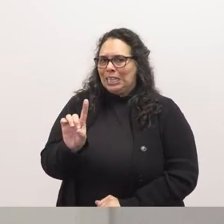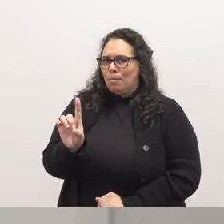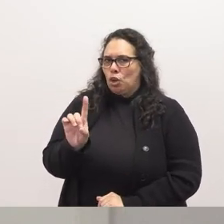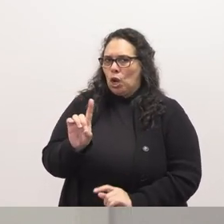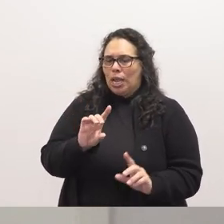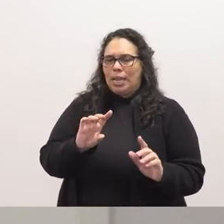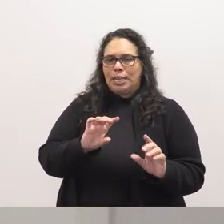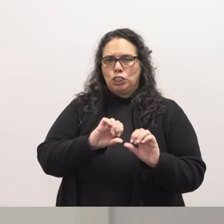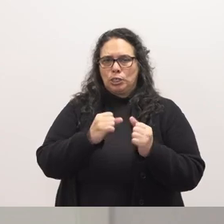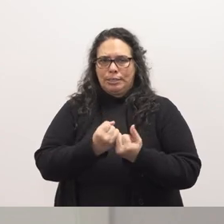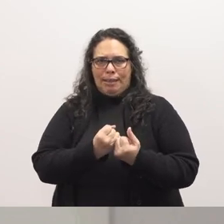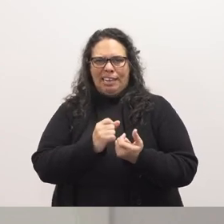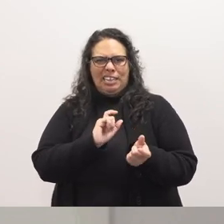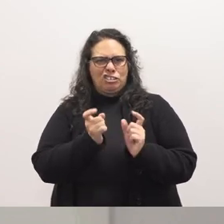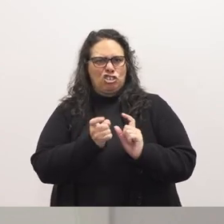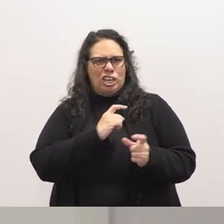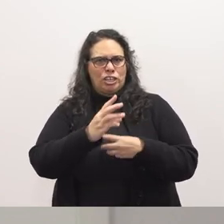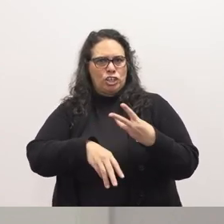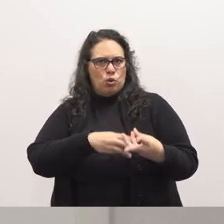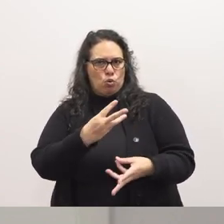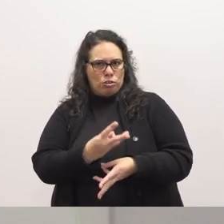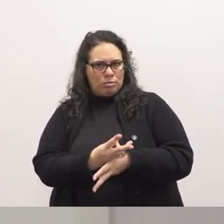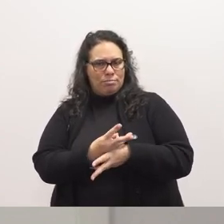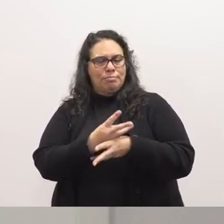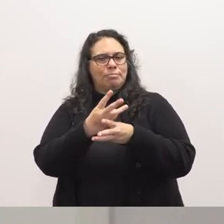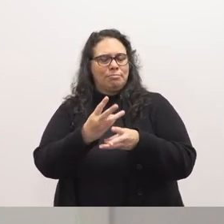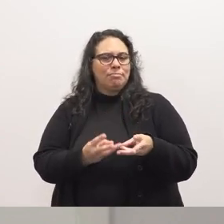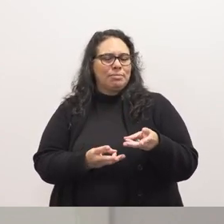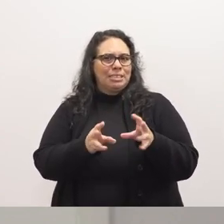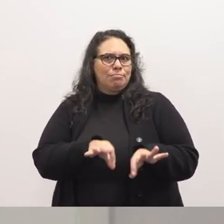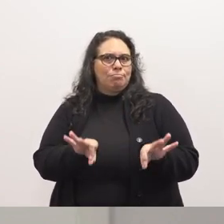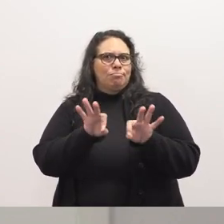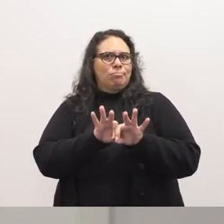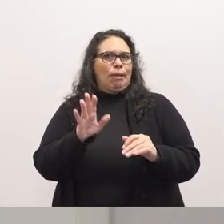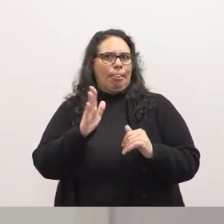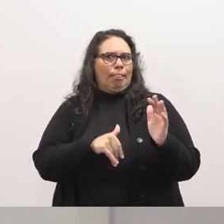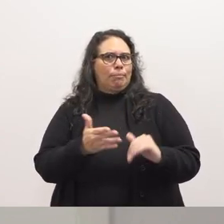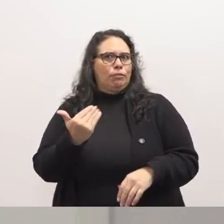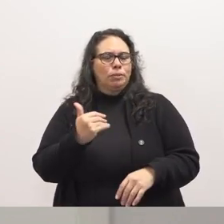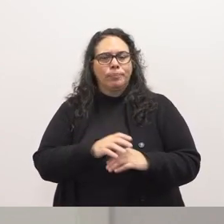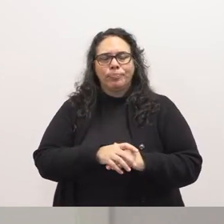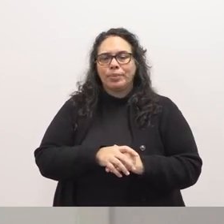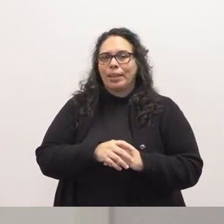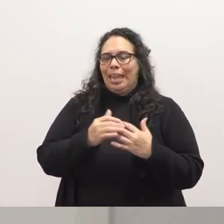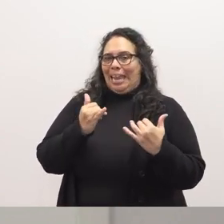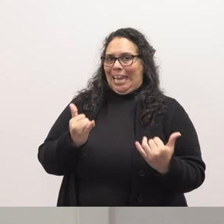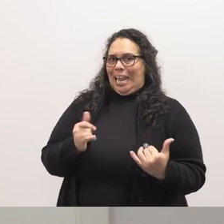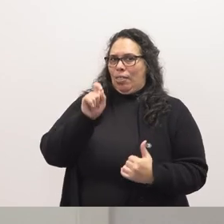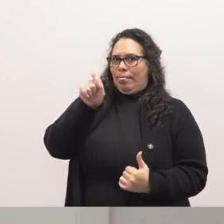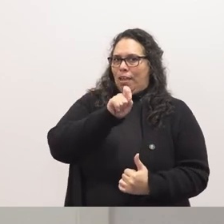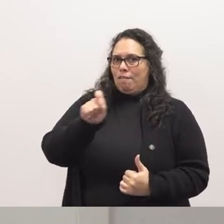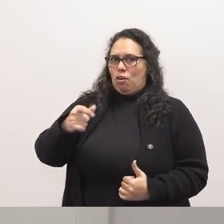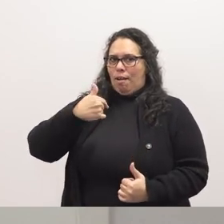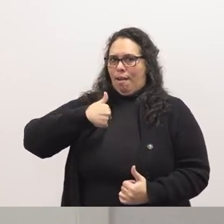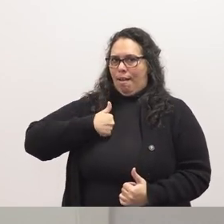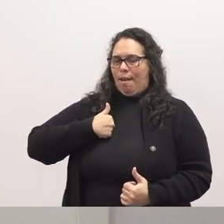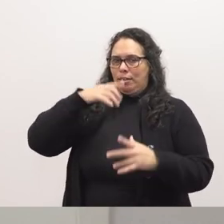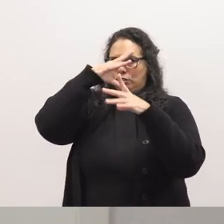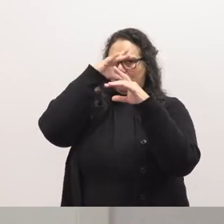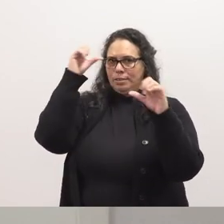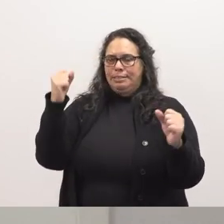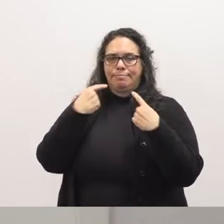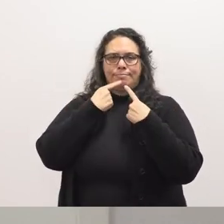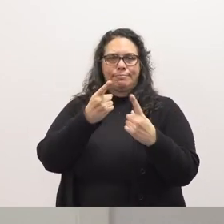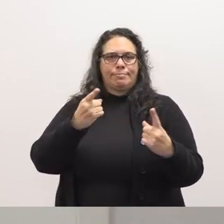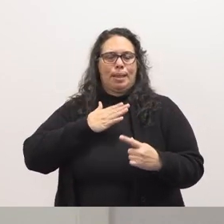an ever-changing world is more poignant than ever before. Now, therefore, I, Superintendent, do hereby declare